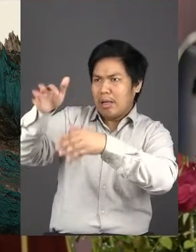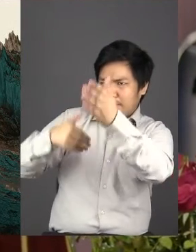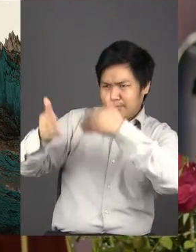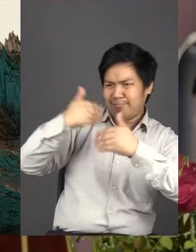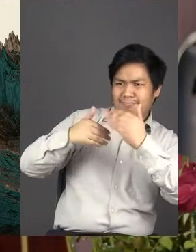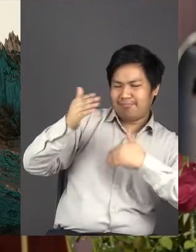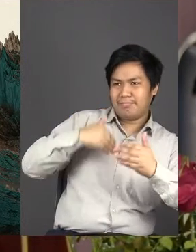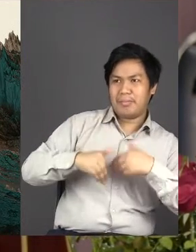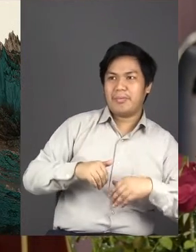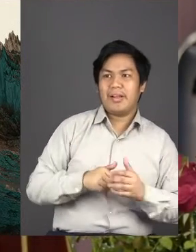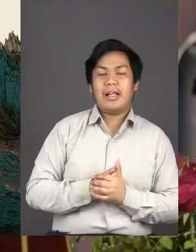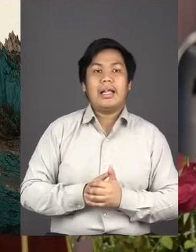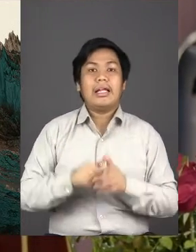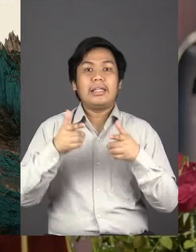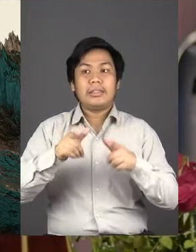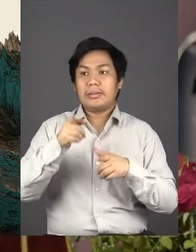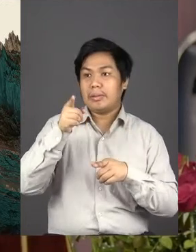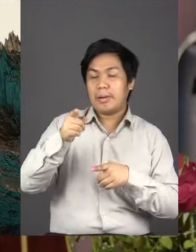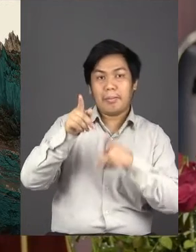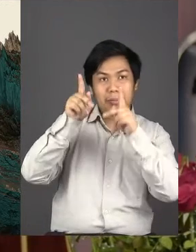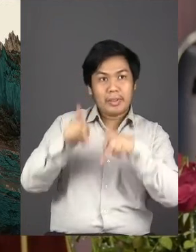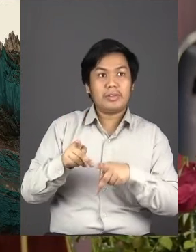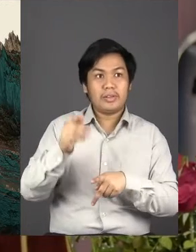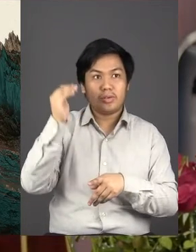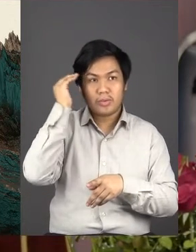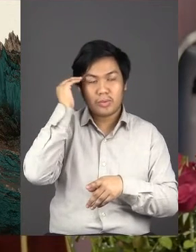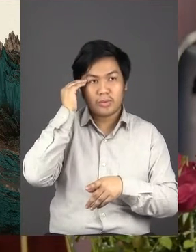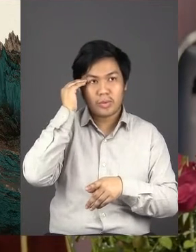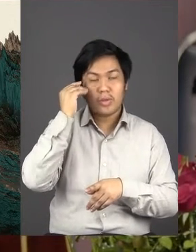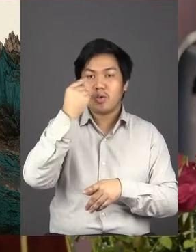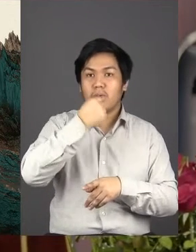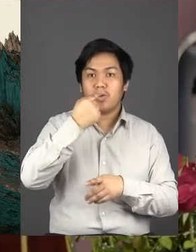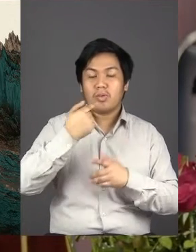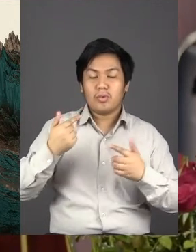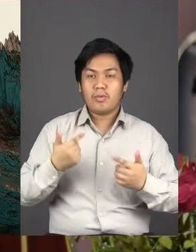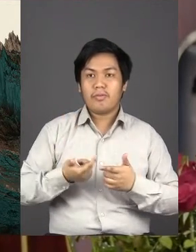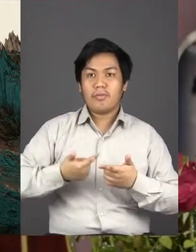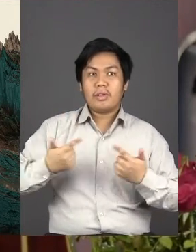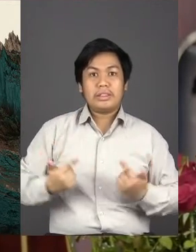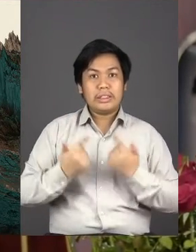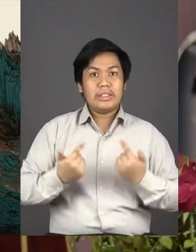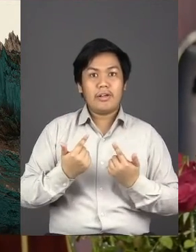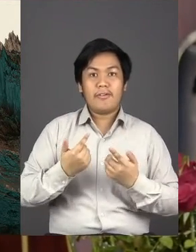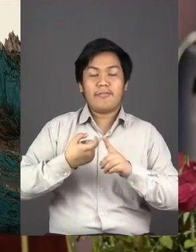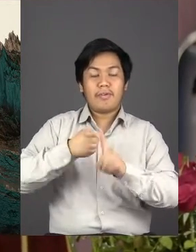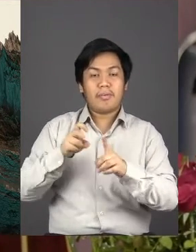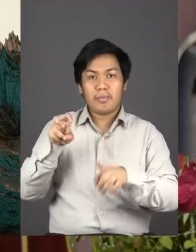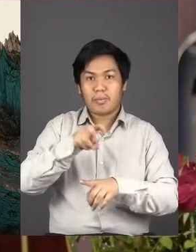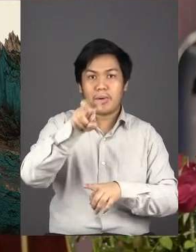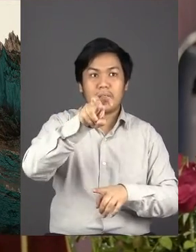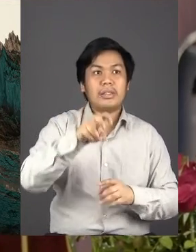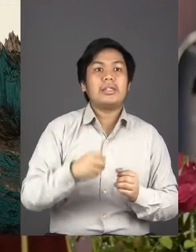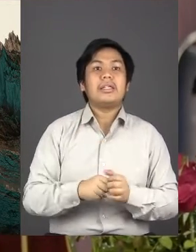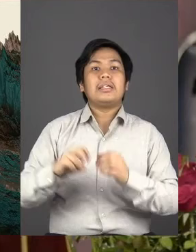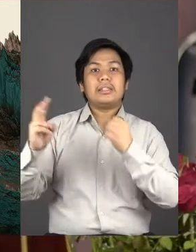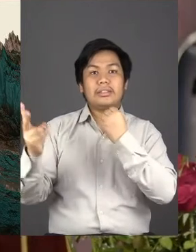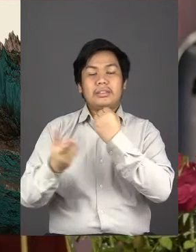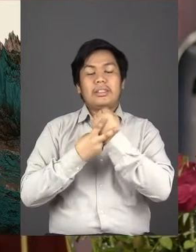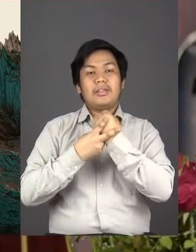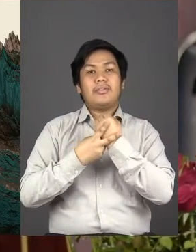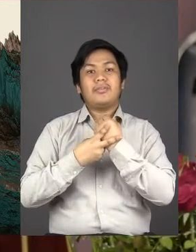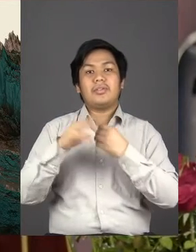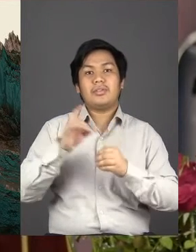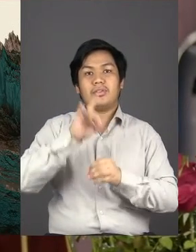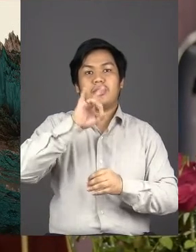let him know that whoever brings back a sinner from his wandering will save his soul from